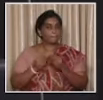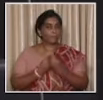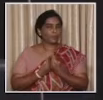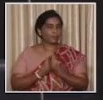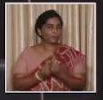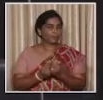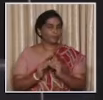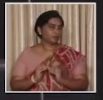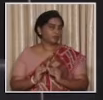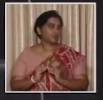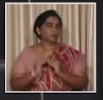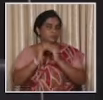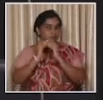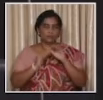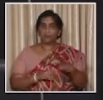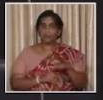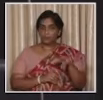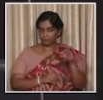so-called